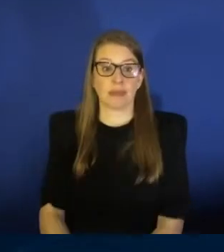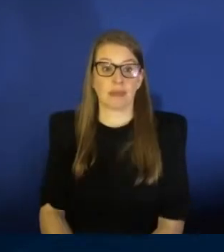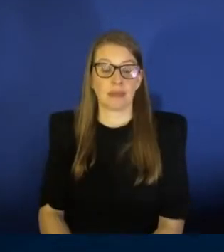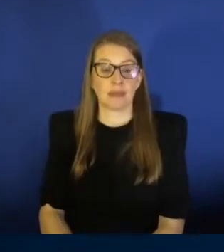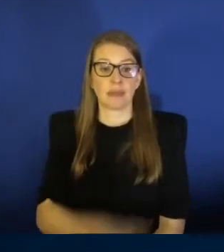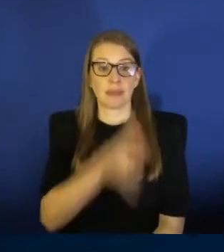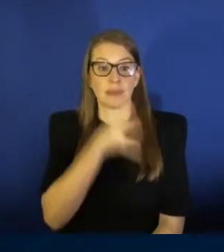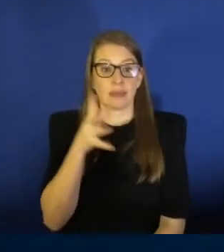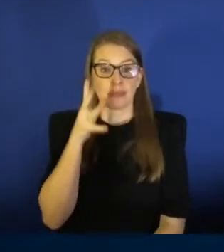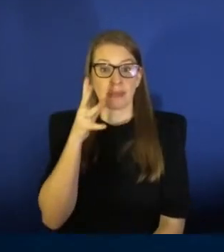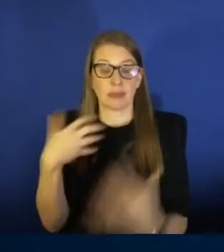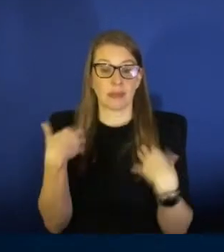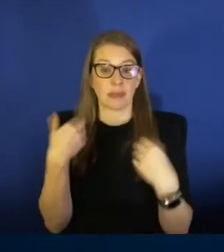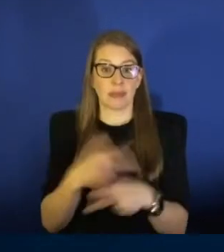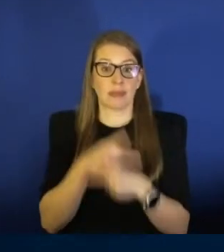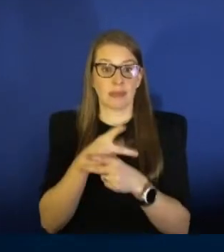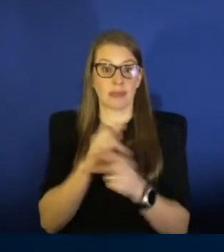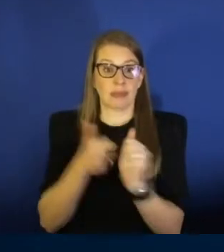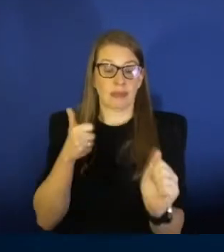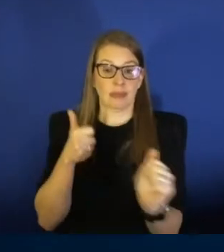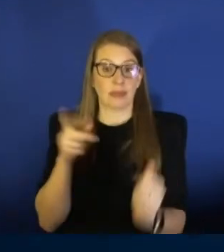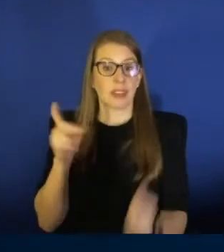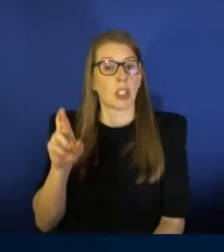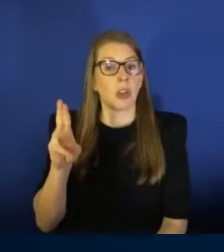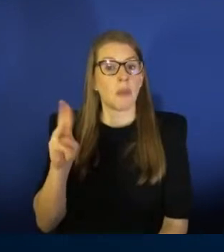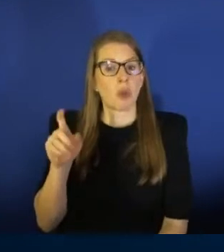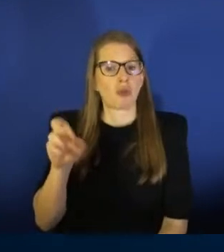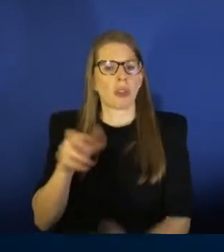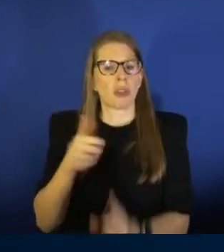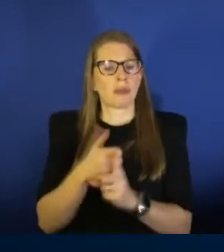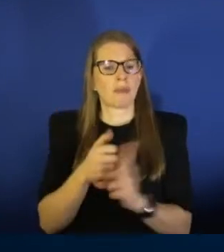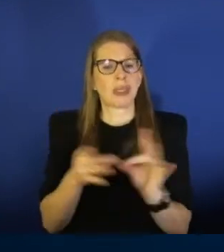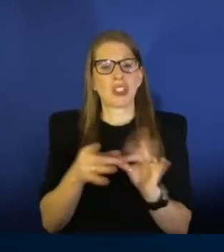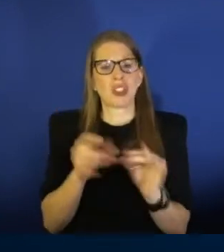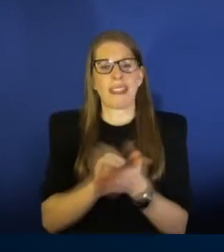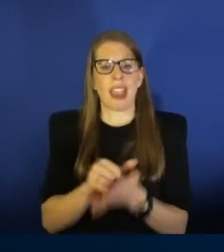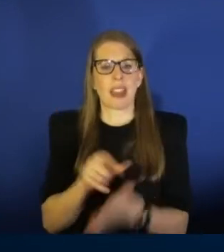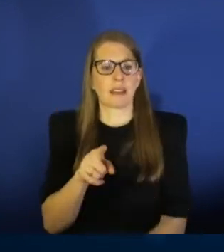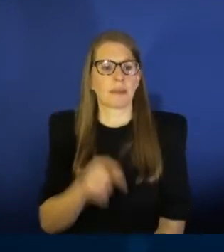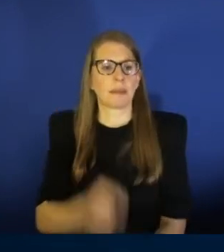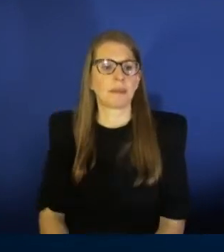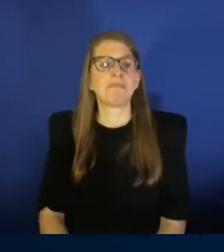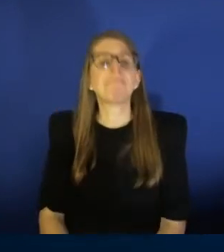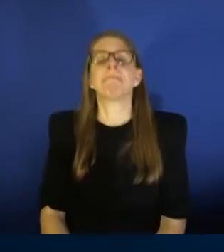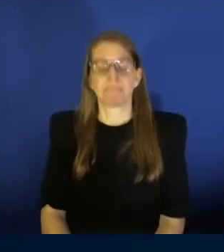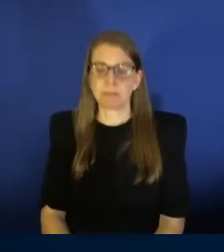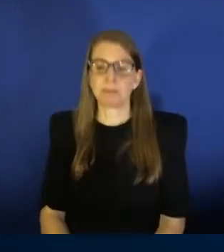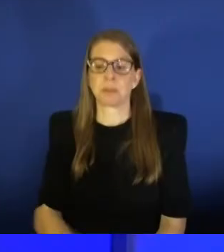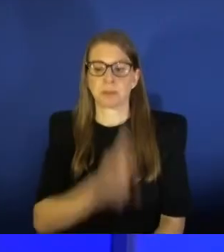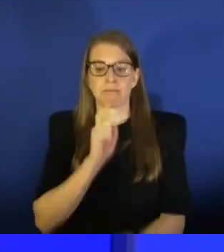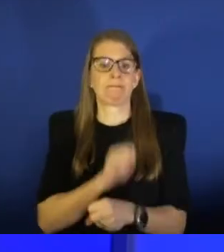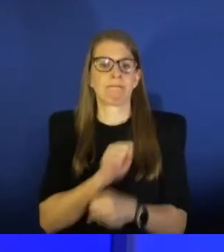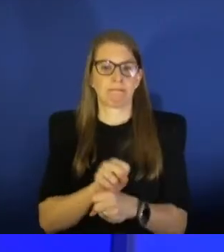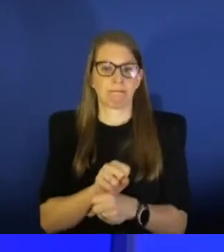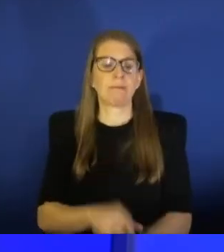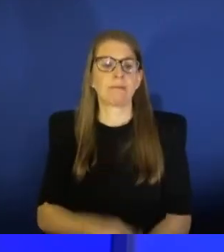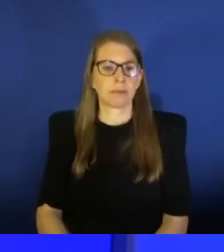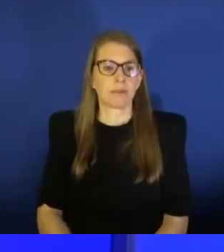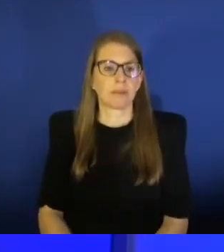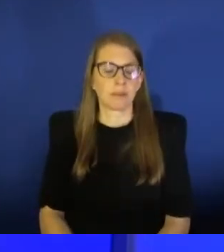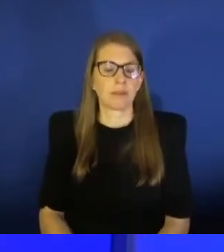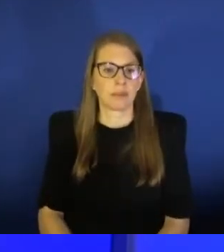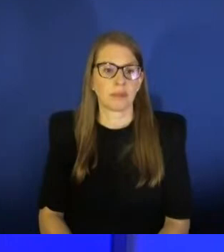internet connectivity as well. Dr. Moser, you had mentioned that. Yes, that's true. We did find during the time we